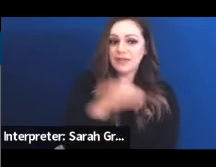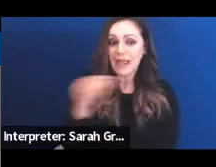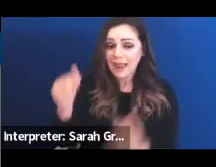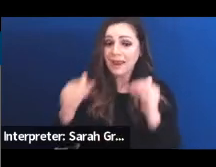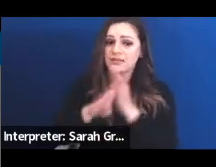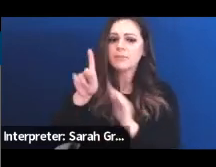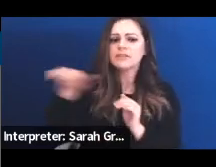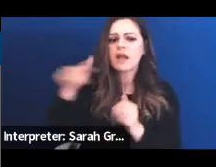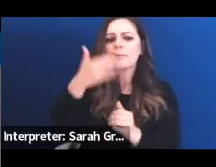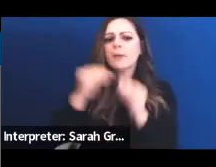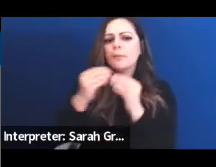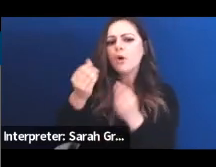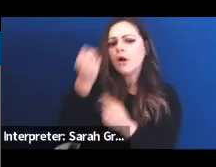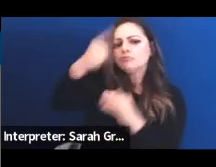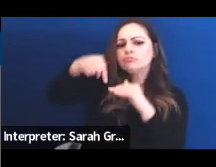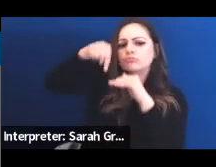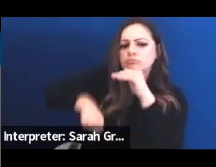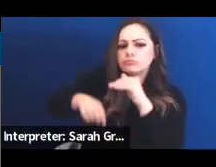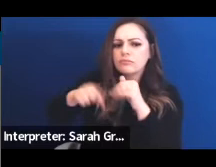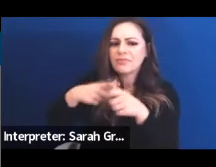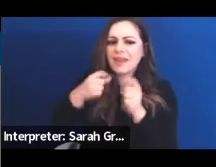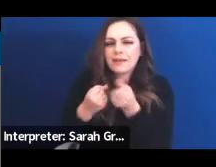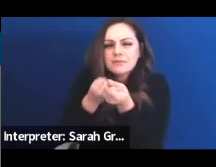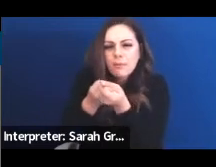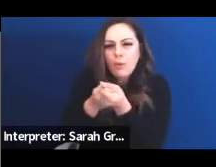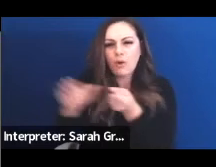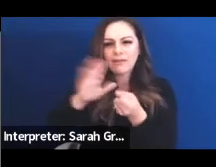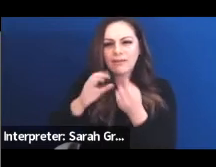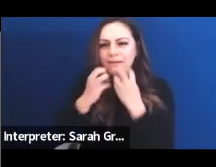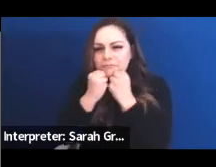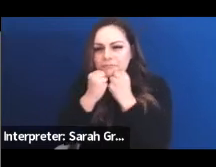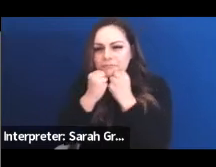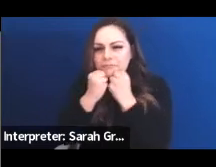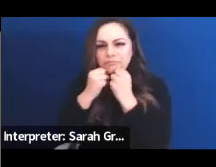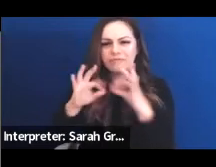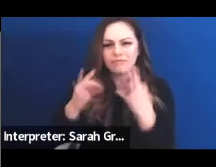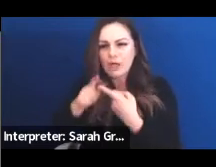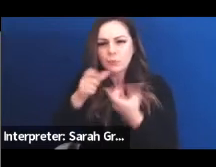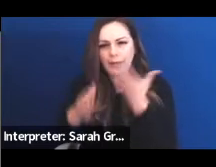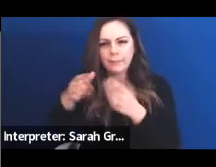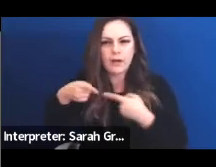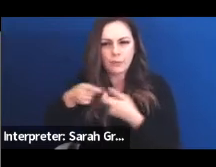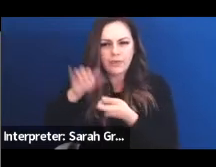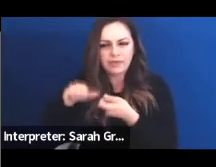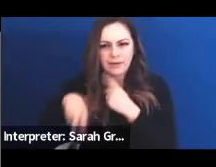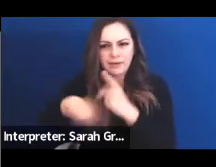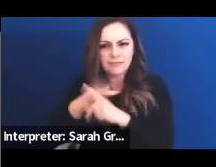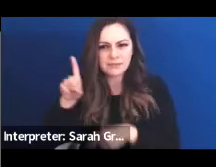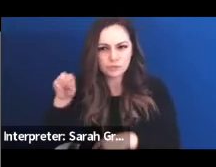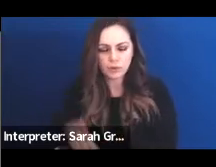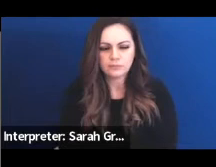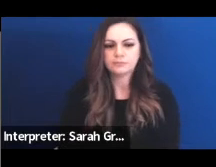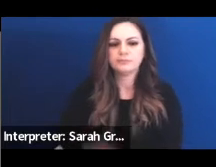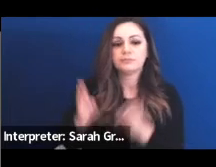ones who might have an opioid use disorder. Next slide, please, Michelle. So next, I will just dive in a little bit to